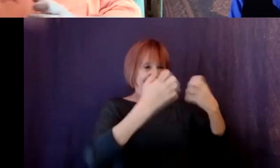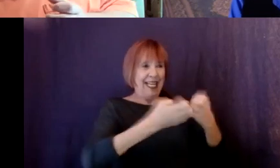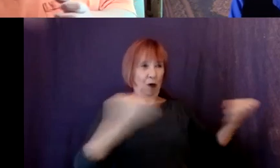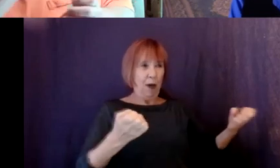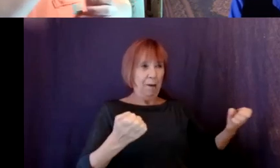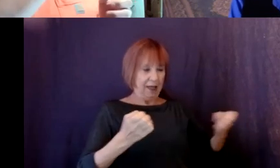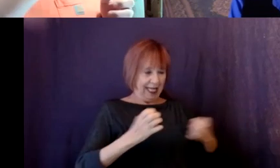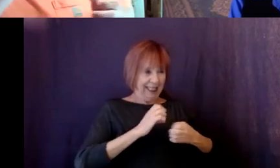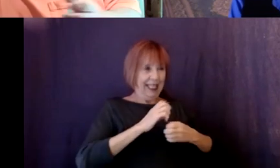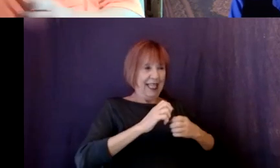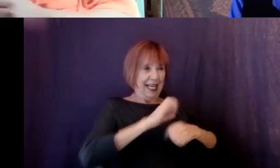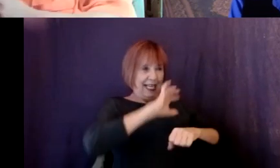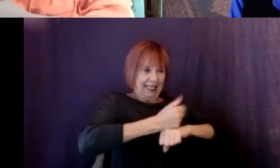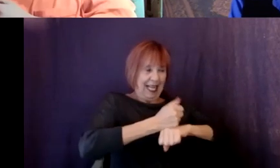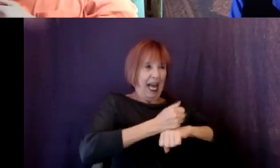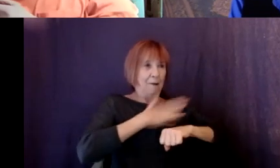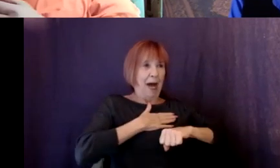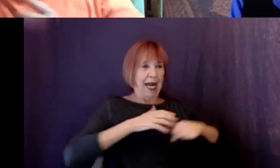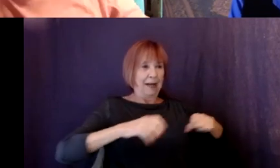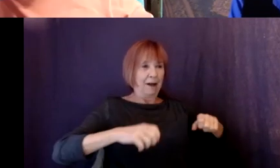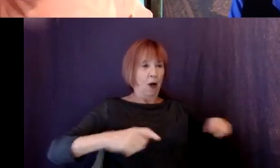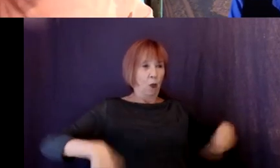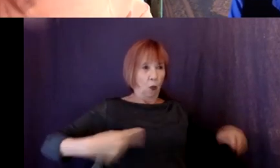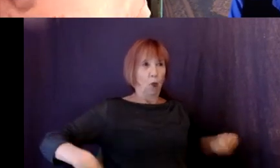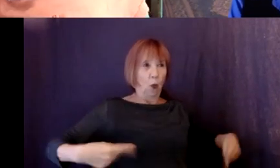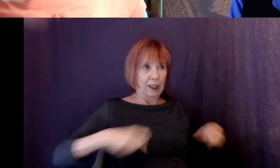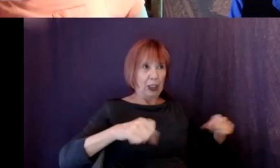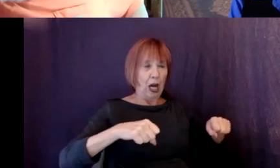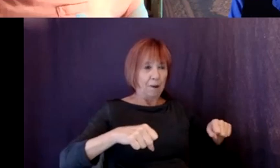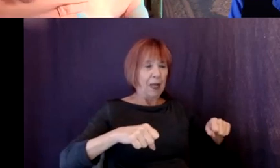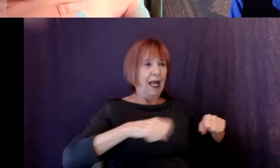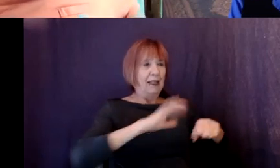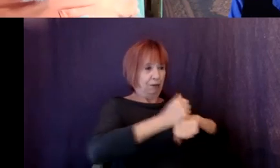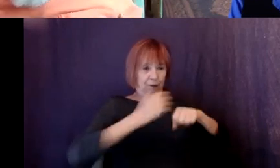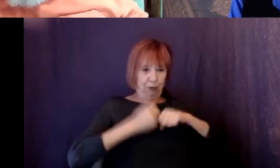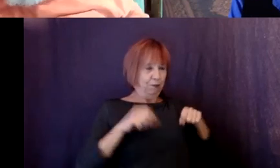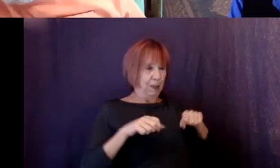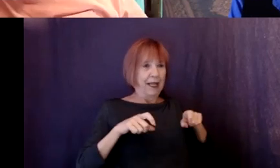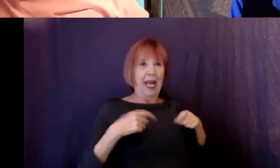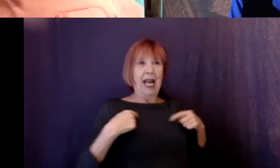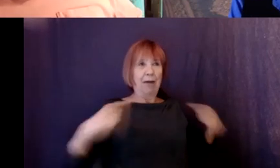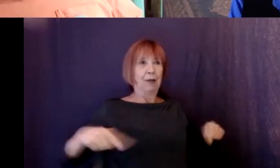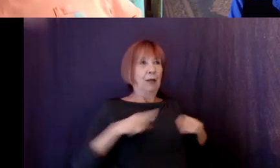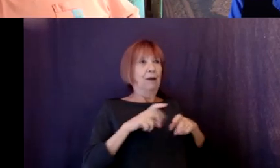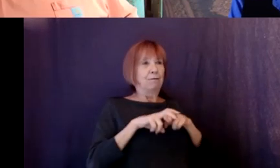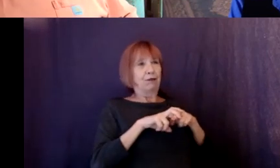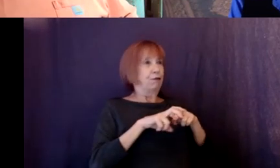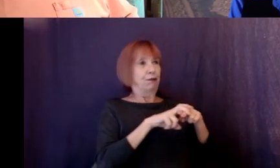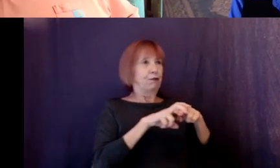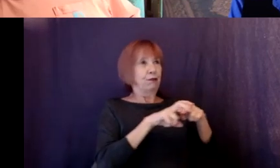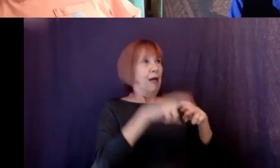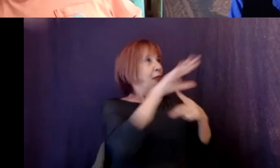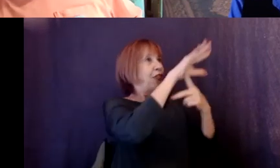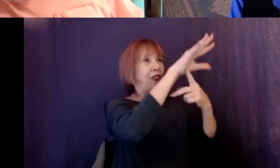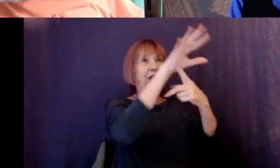was pushing me around camp so I could do a tour of the camp. And at that point, Nicole's going, oh my God, if